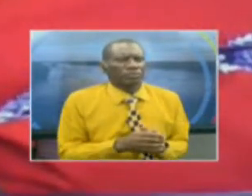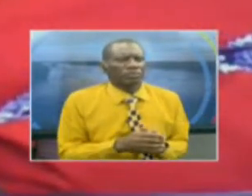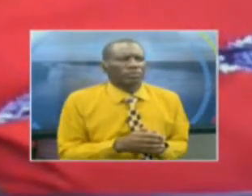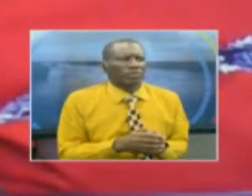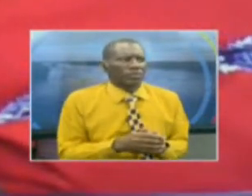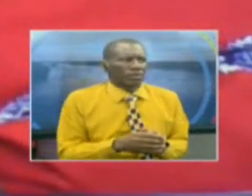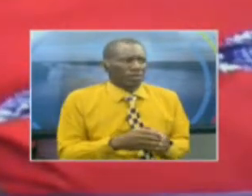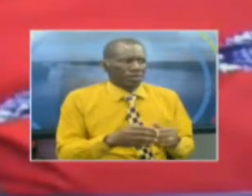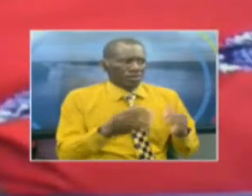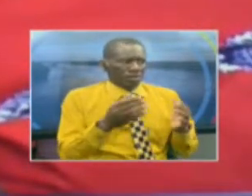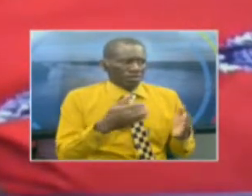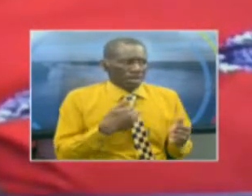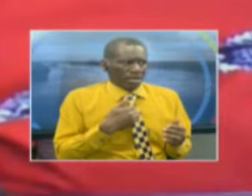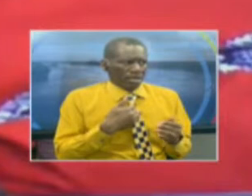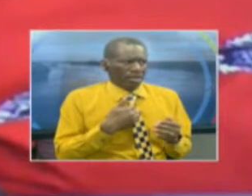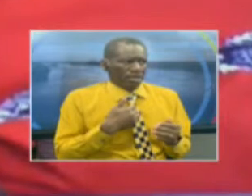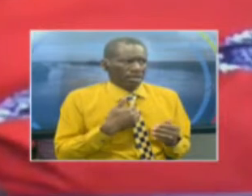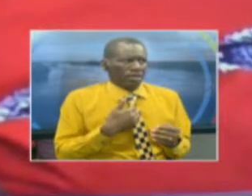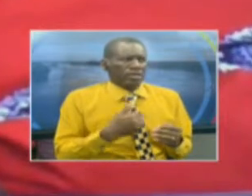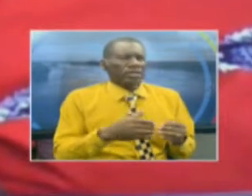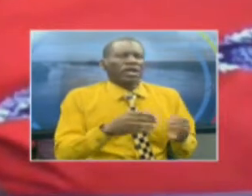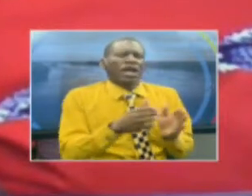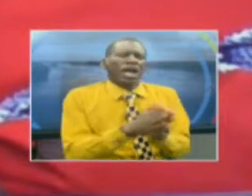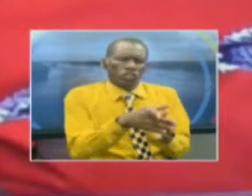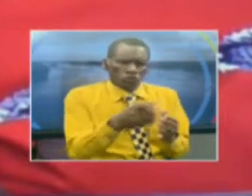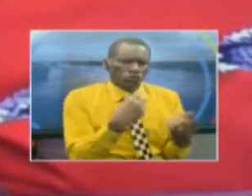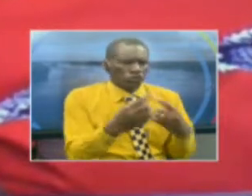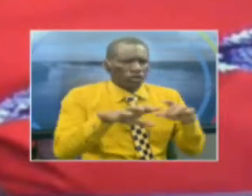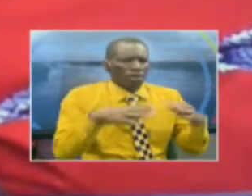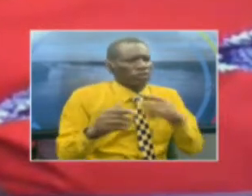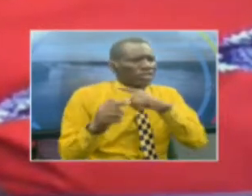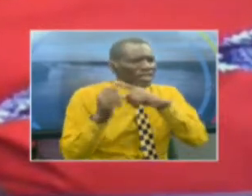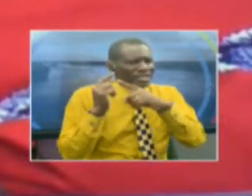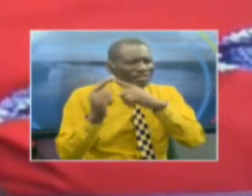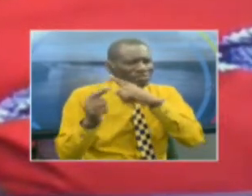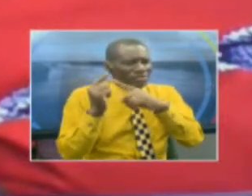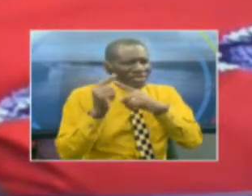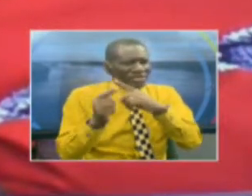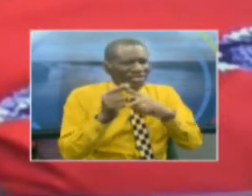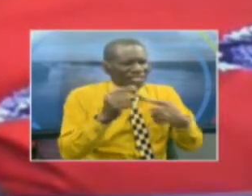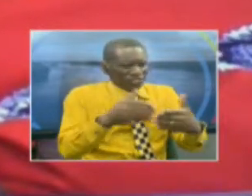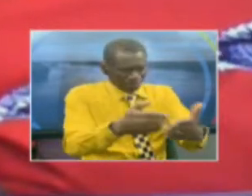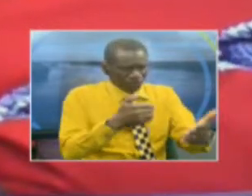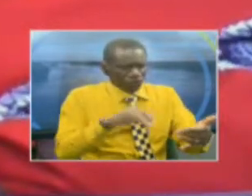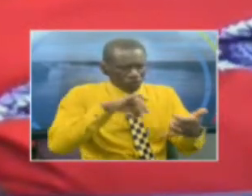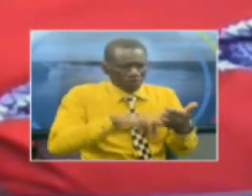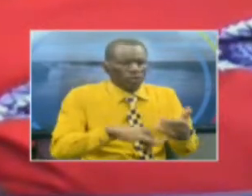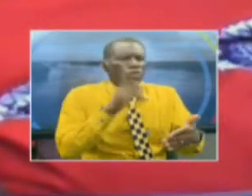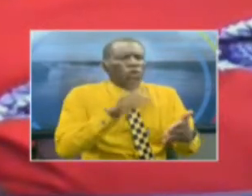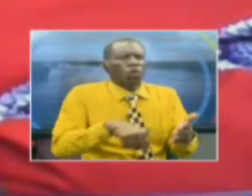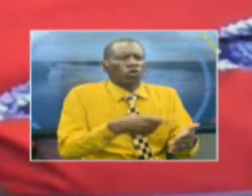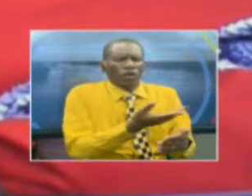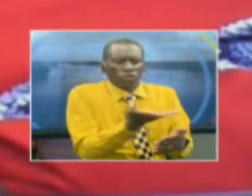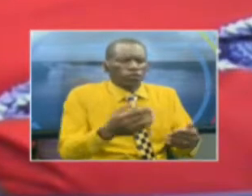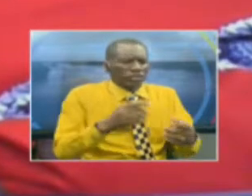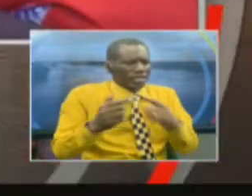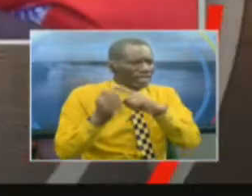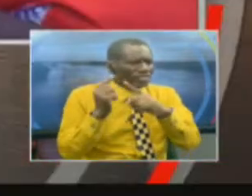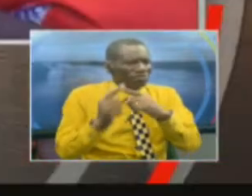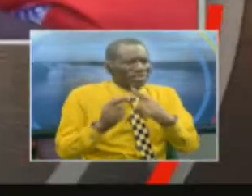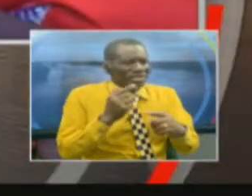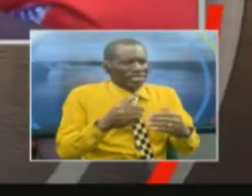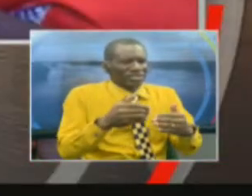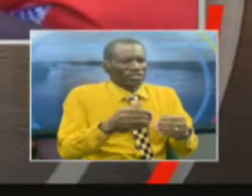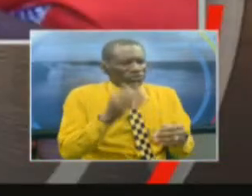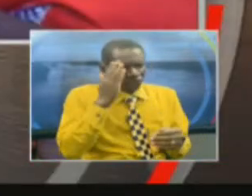Marriage was going to stay, yeah. And you talk about the experiences before. What were those experiences while